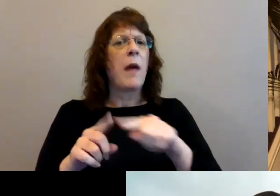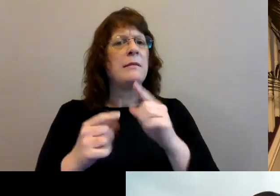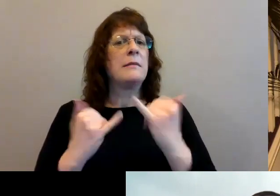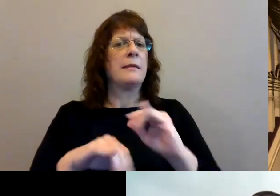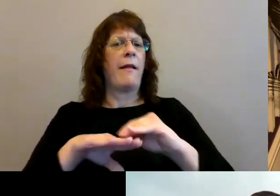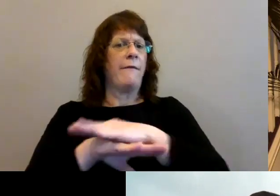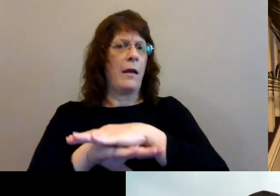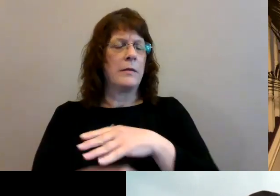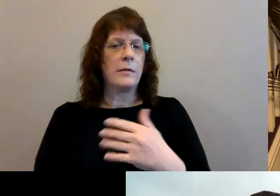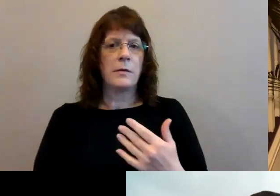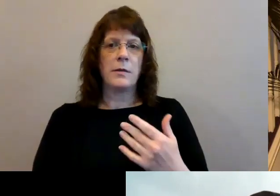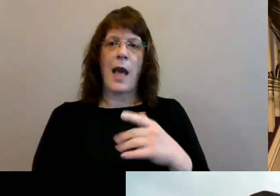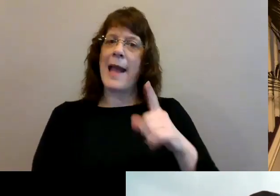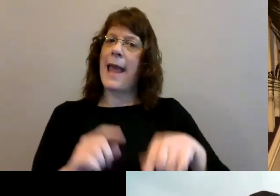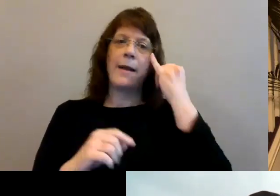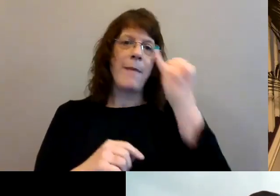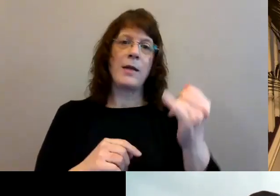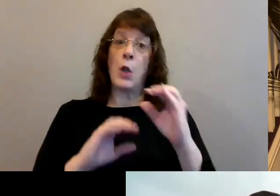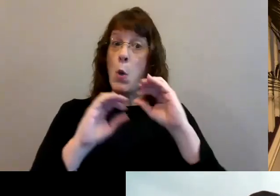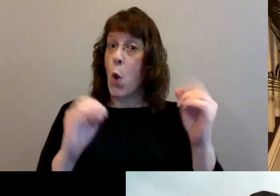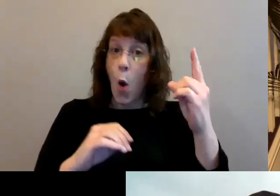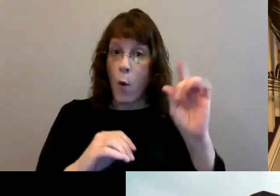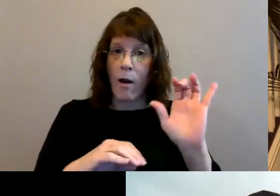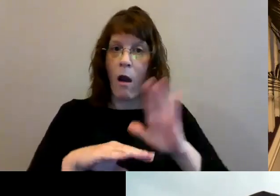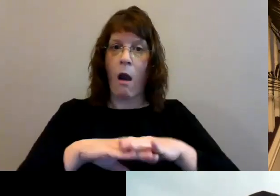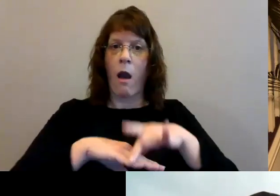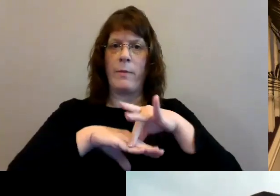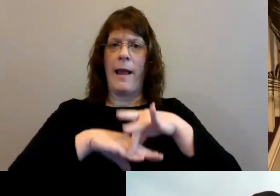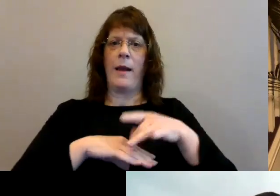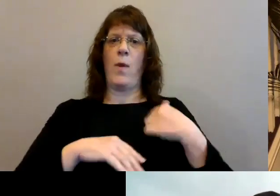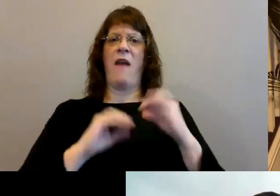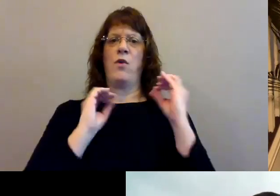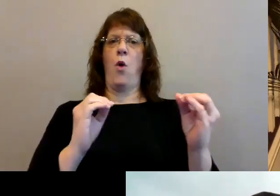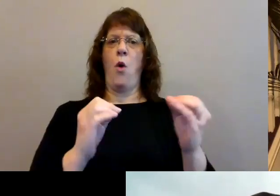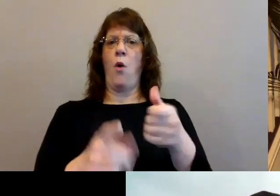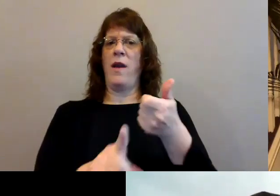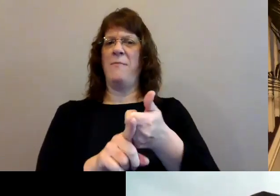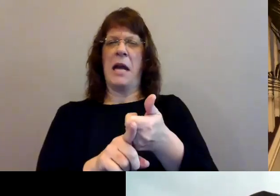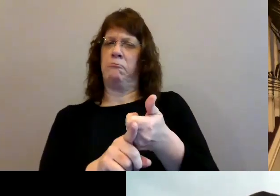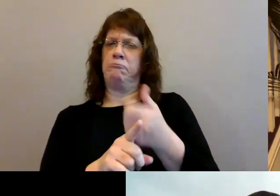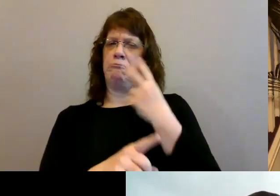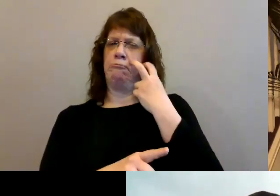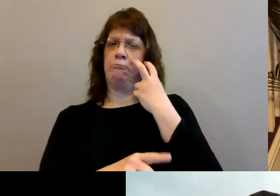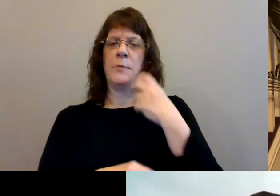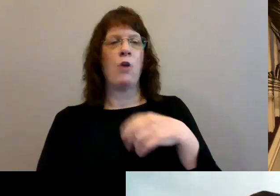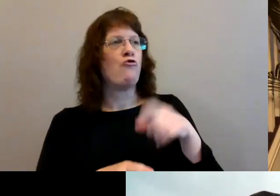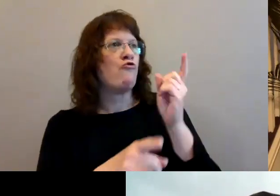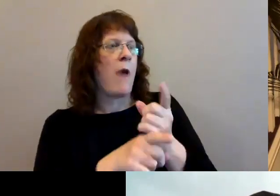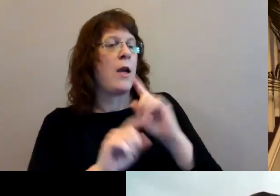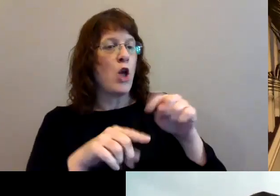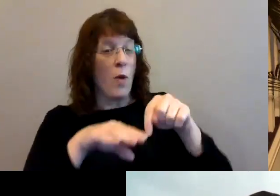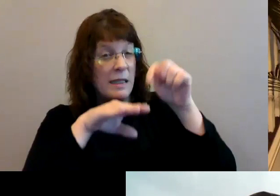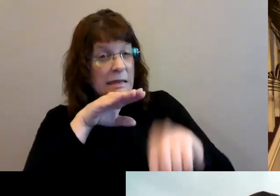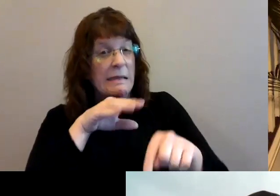there's nowhere on this planet where we have zero impact. I think you're right. Yeah, even when we go to the deepest parts of the ocean, there are